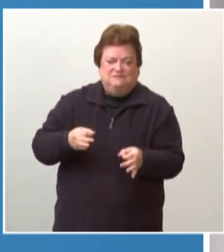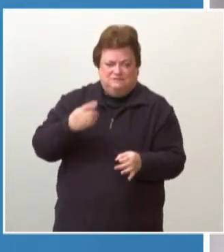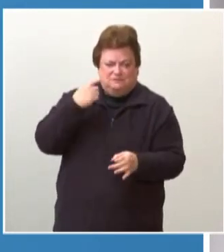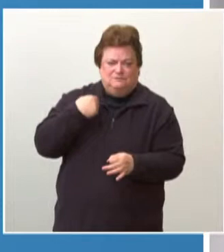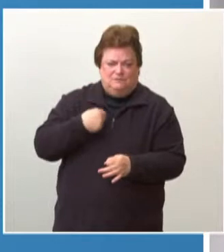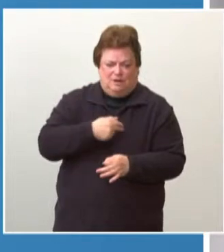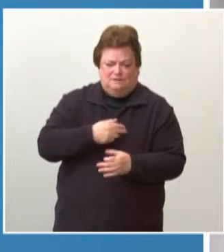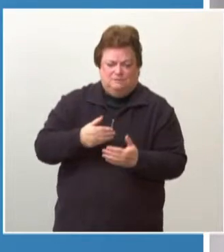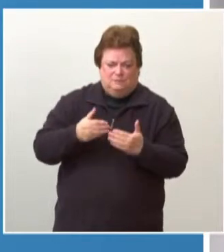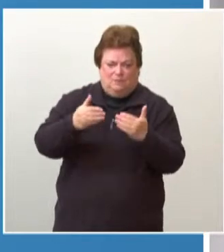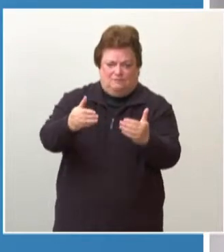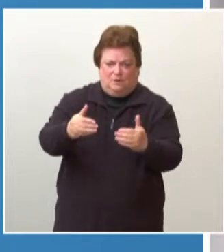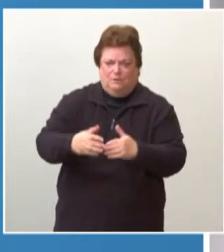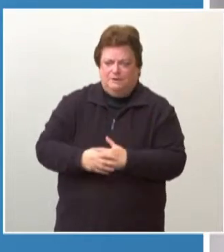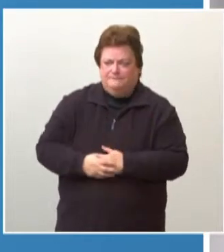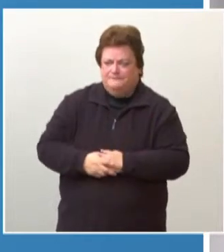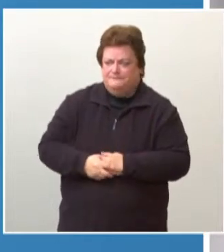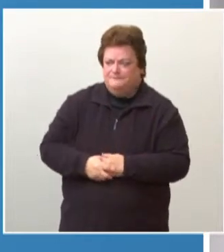forward.